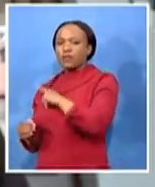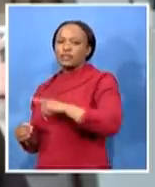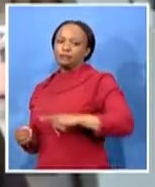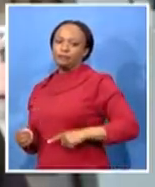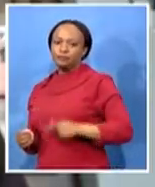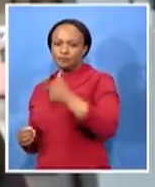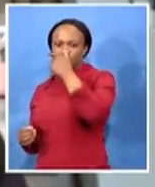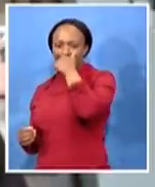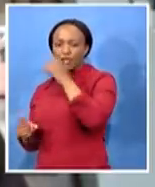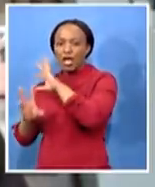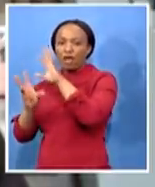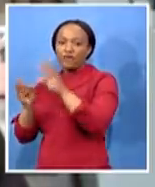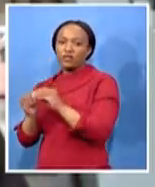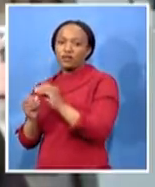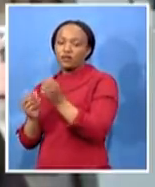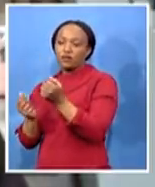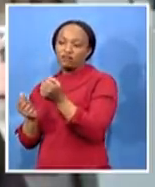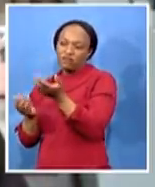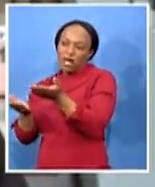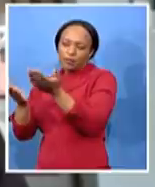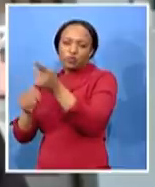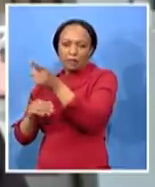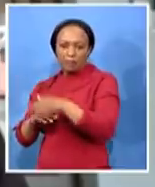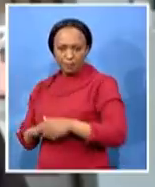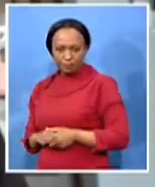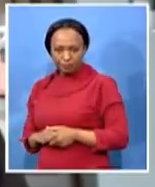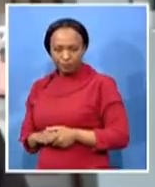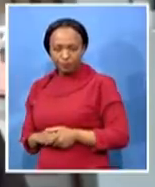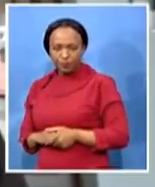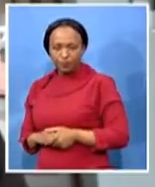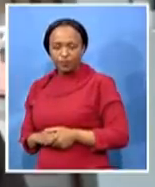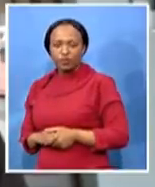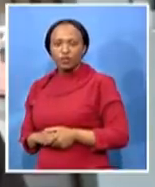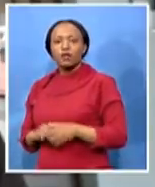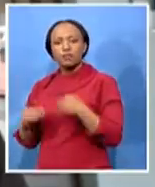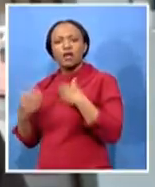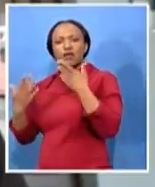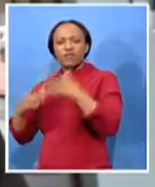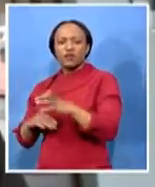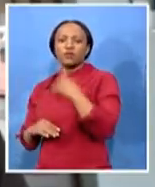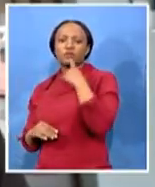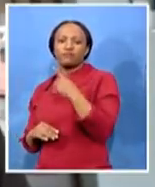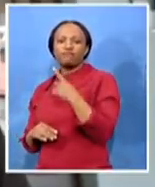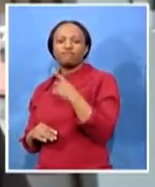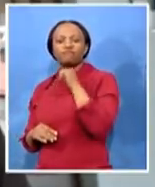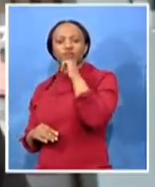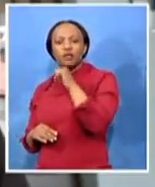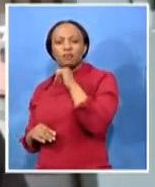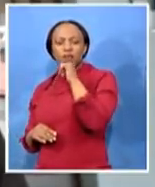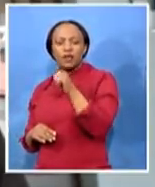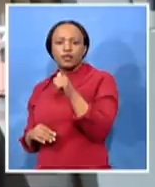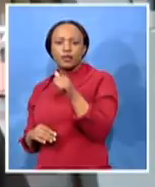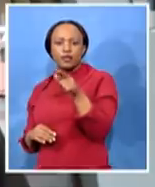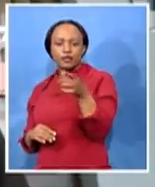I think I did say that even if we were to be in office for 6 months but put South Africa on an appropriate trajectory, history